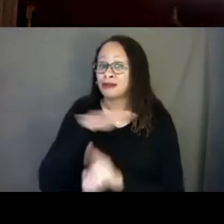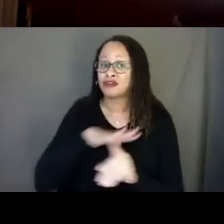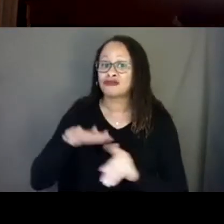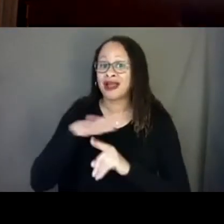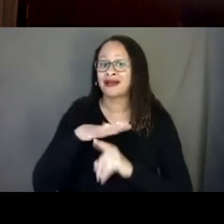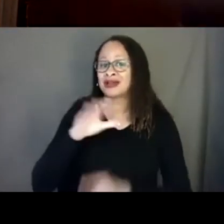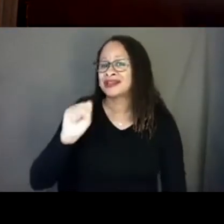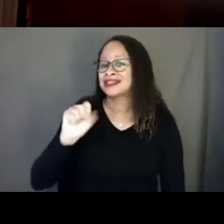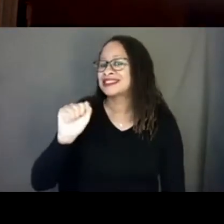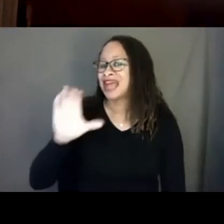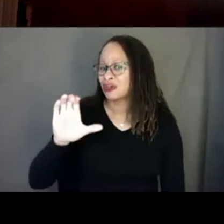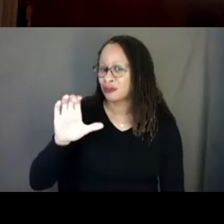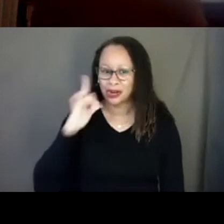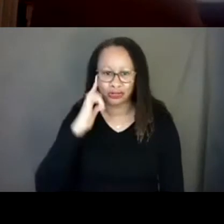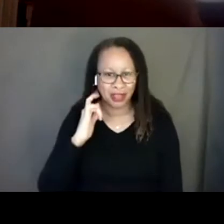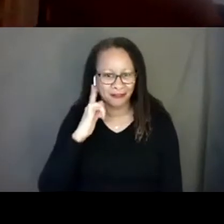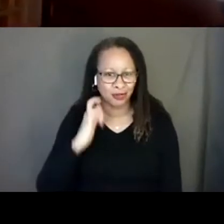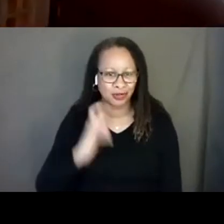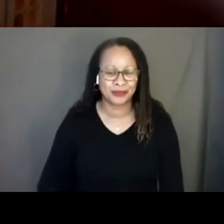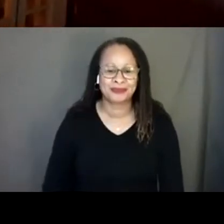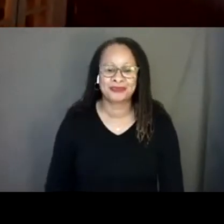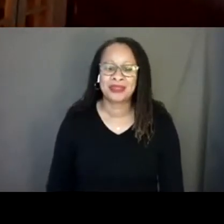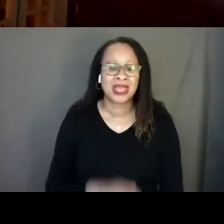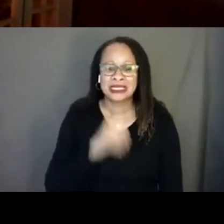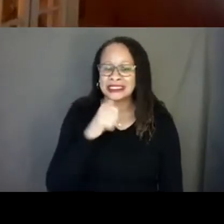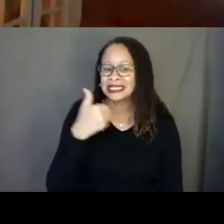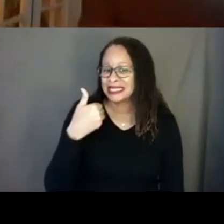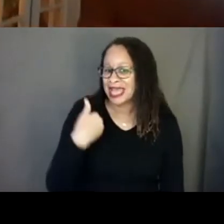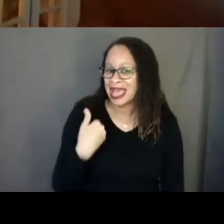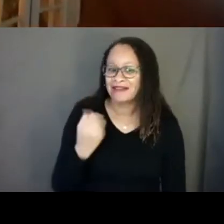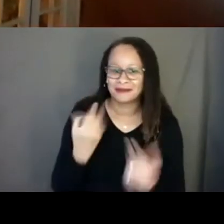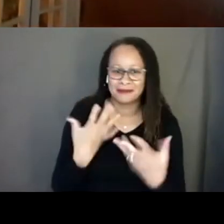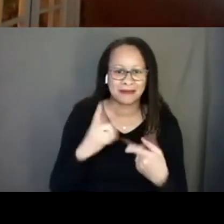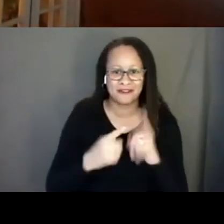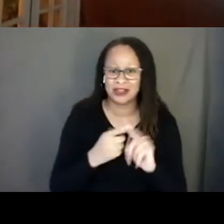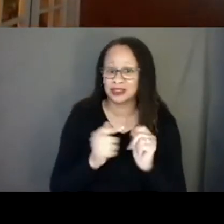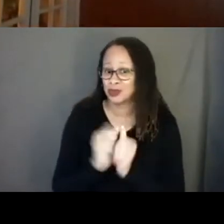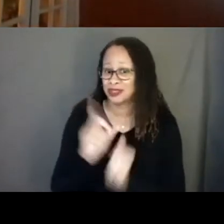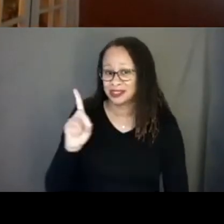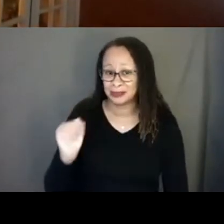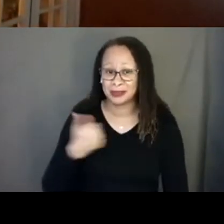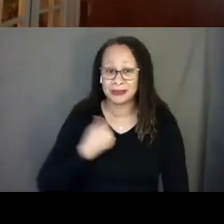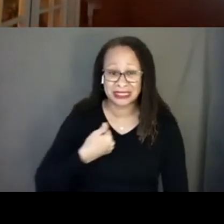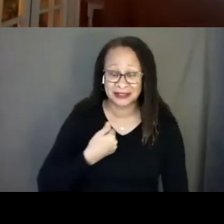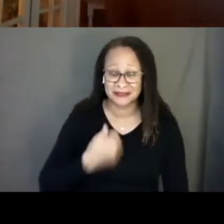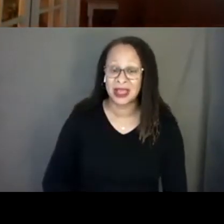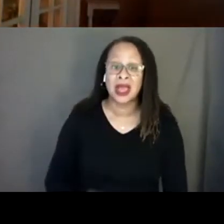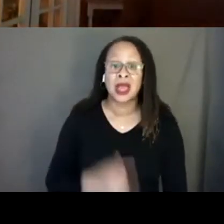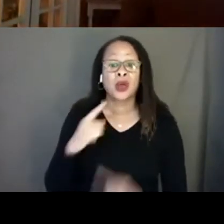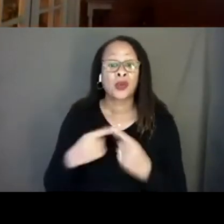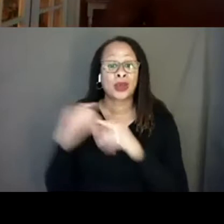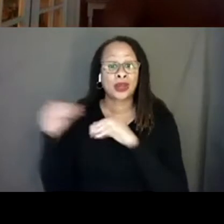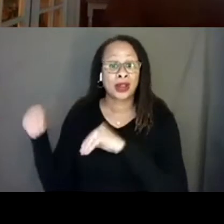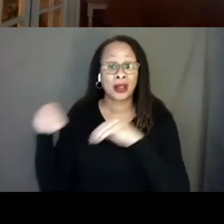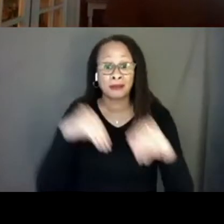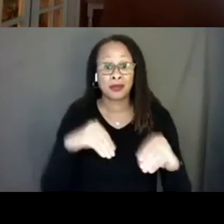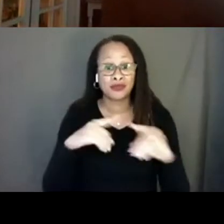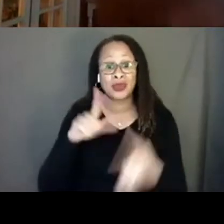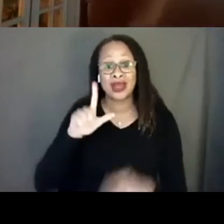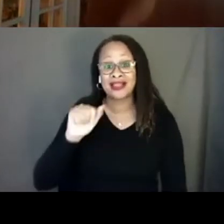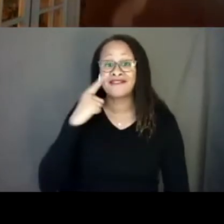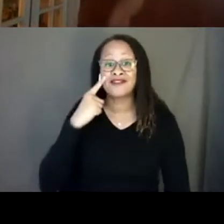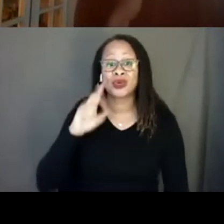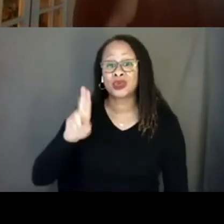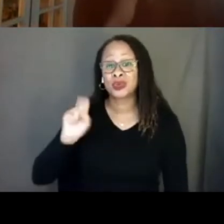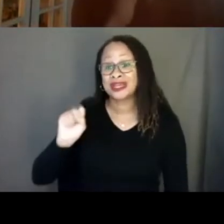and I didn't have many friends with disabilities, right? And so when I moved to LA for USC, I